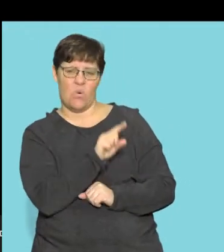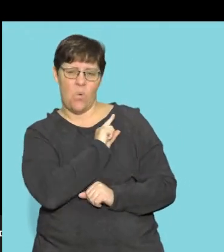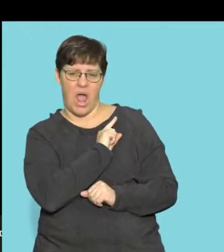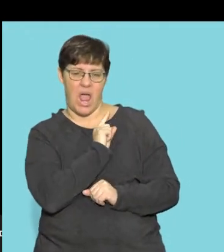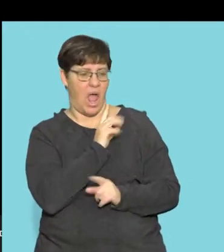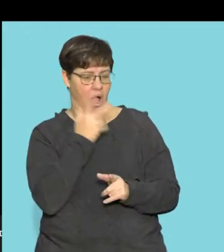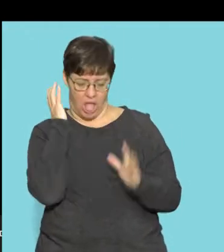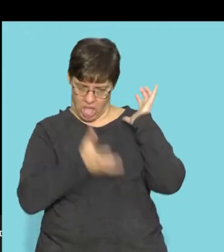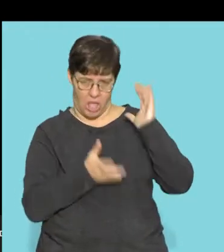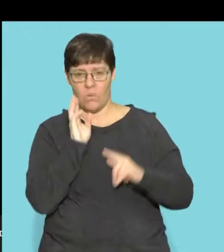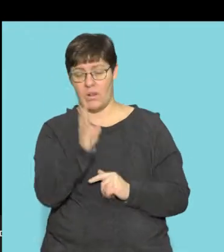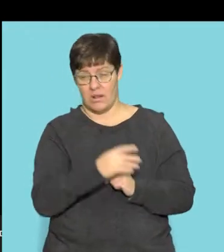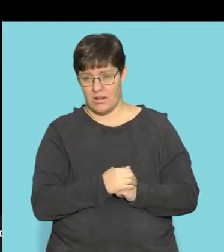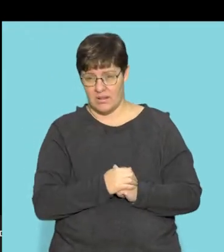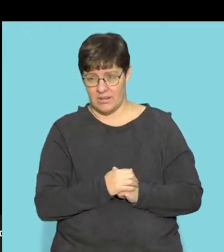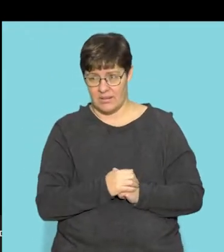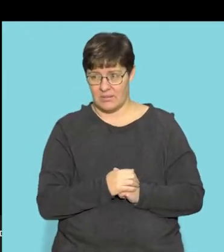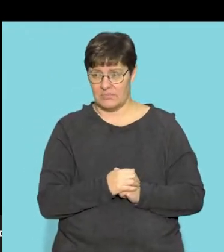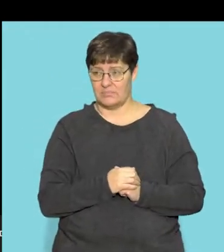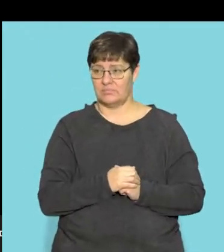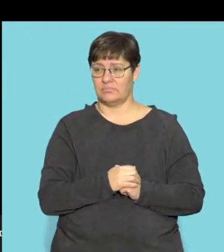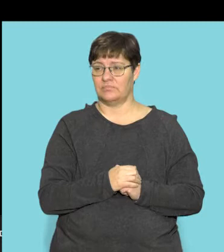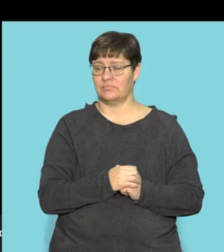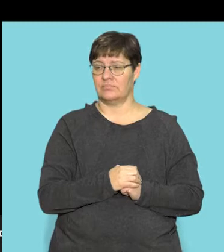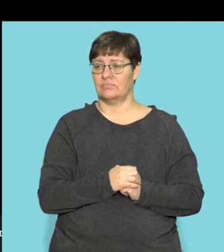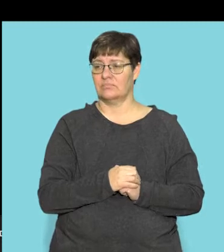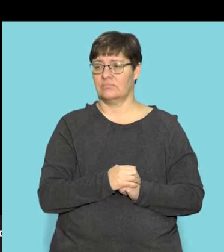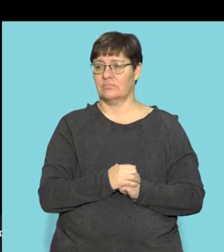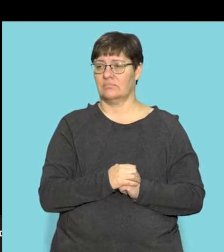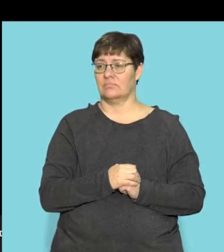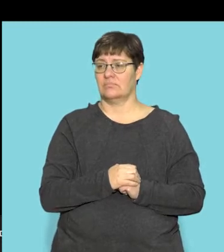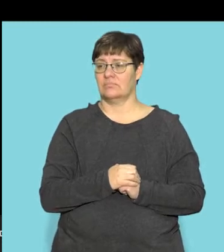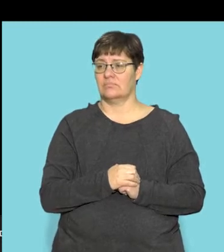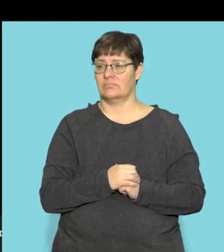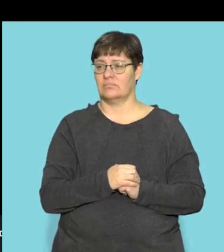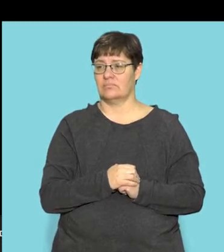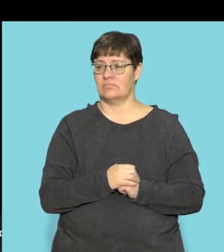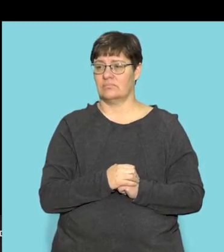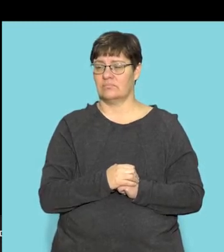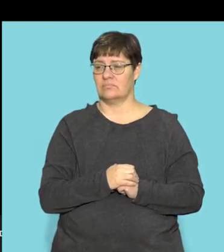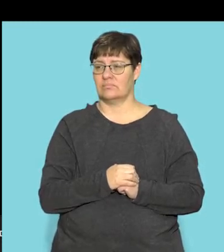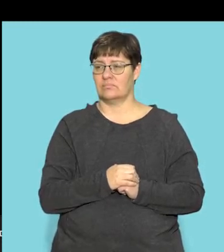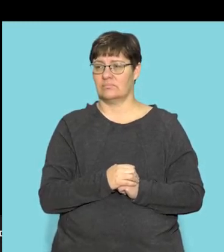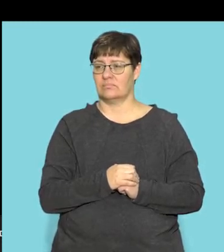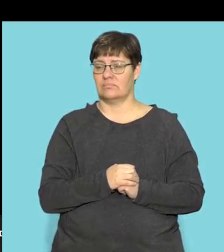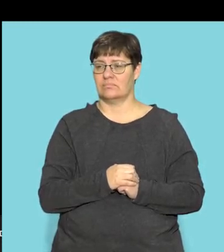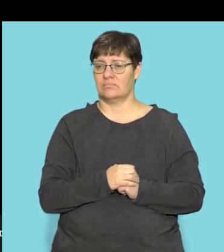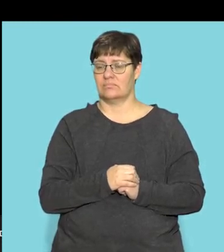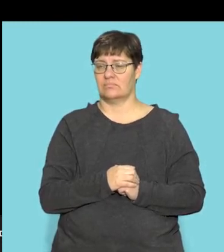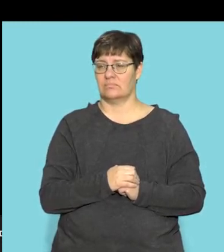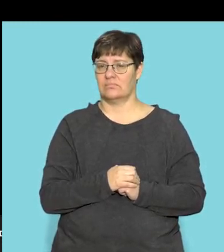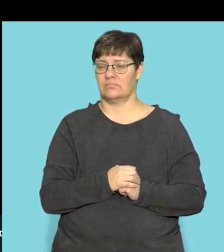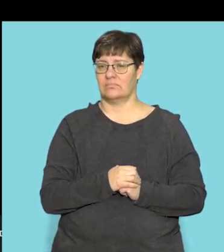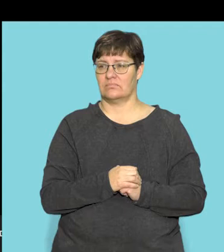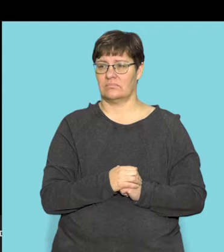confuse the final answer. All over 12. Let me close this bracket. Then